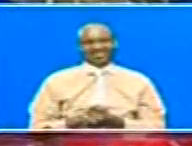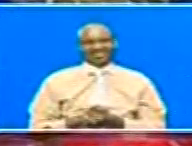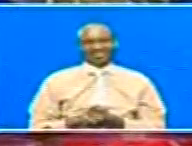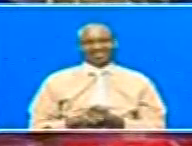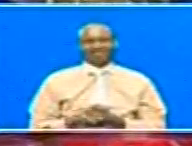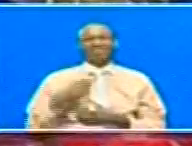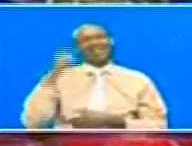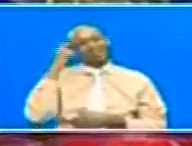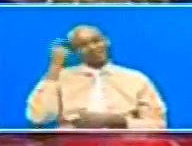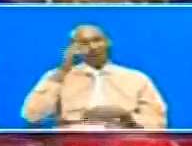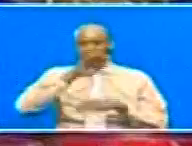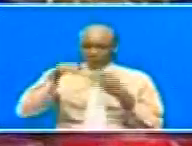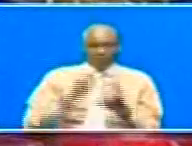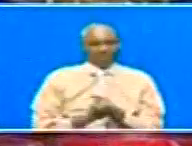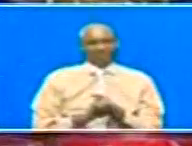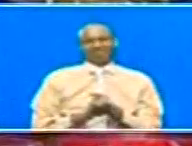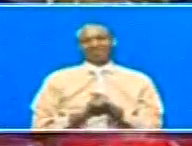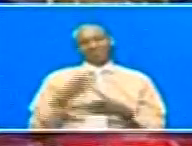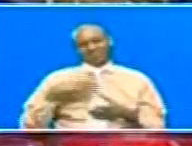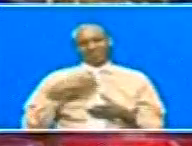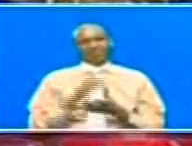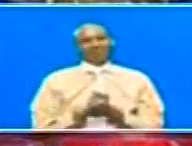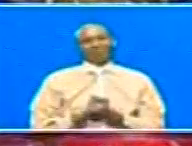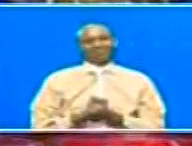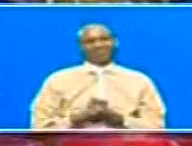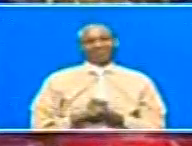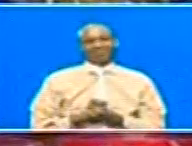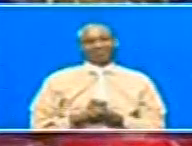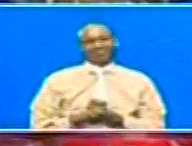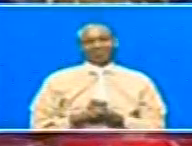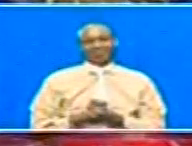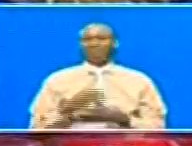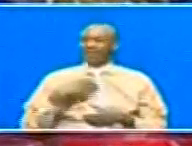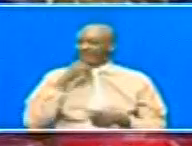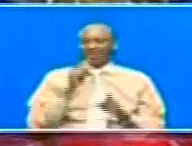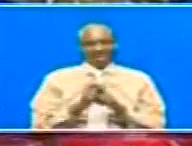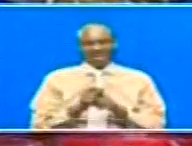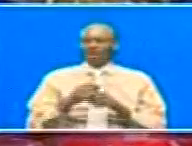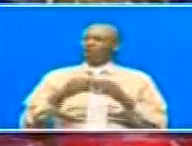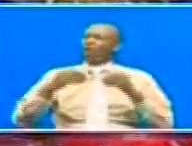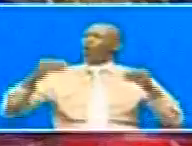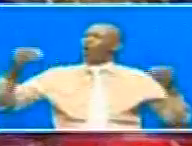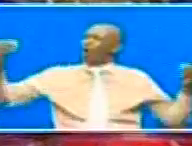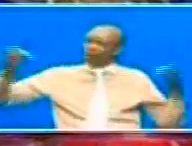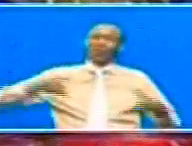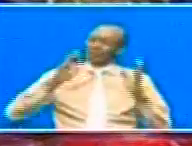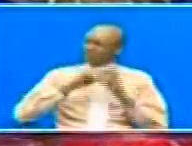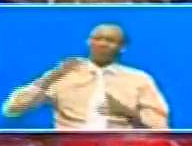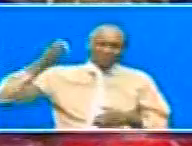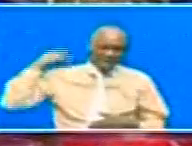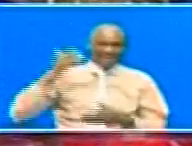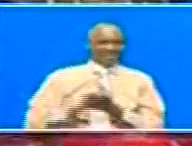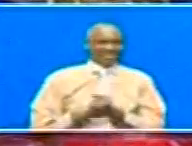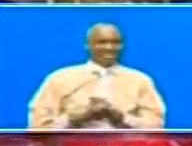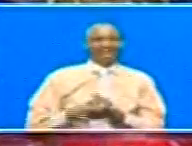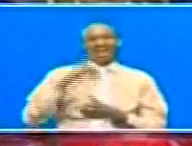Yeah. Oh. I remember all those fellows. I mean, my brother. Mm. We come a long way, haven't we now? Come a long way. Come a long